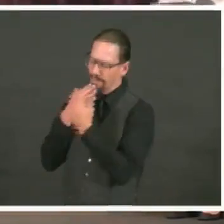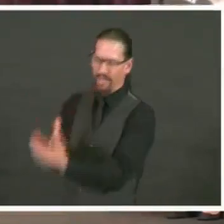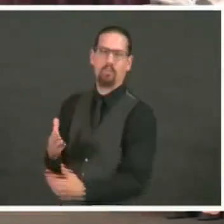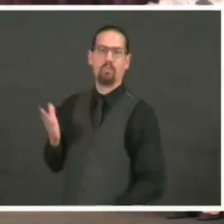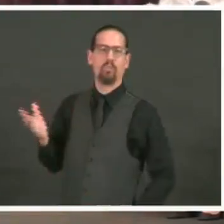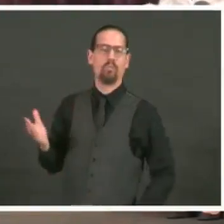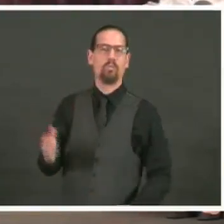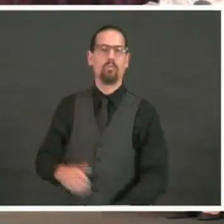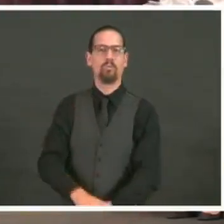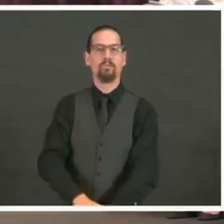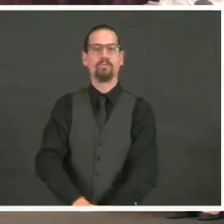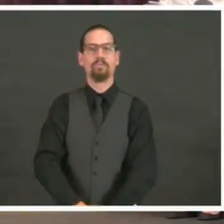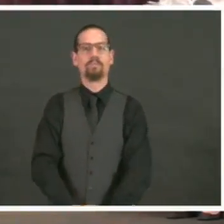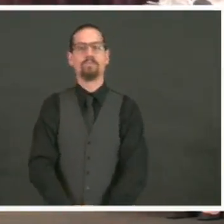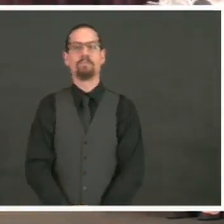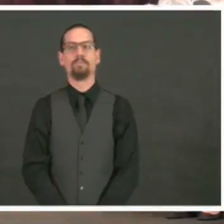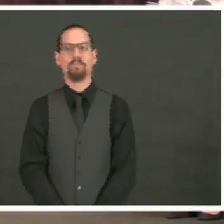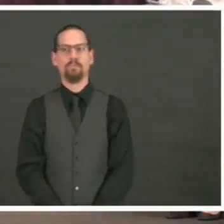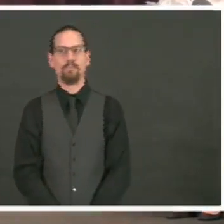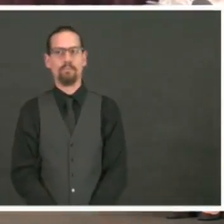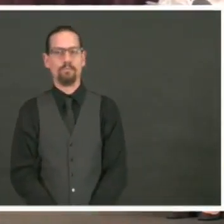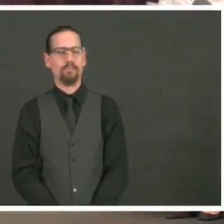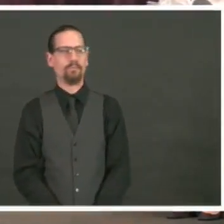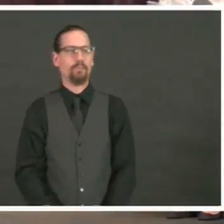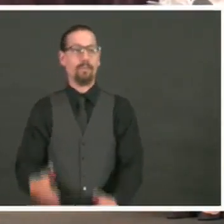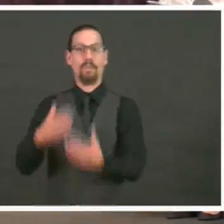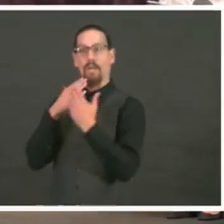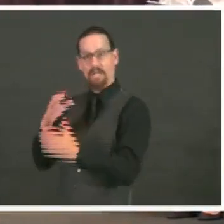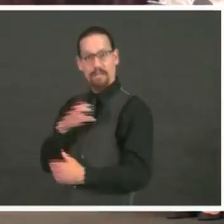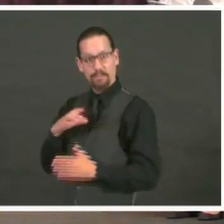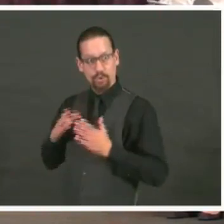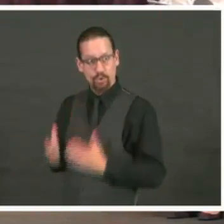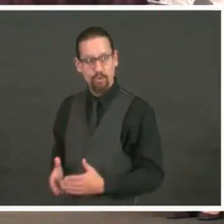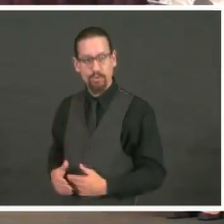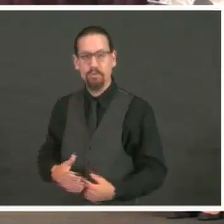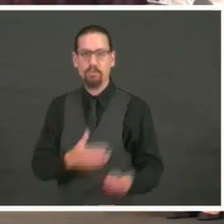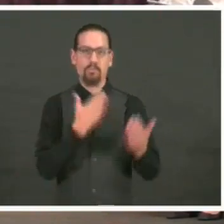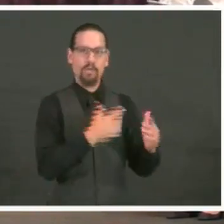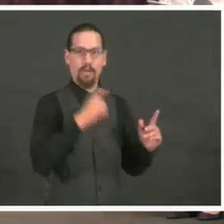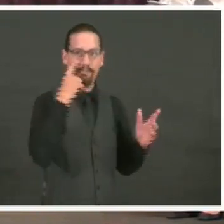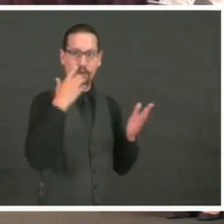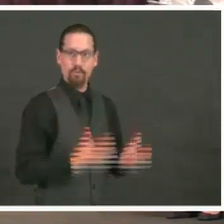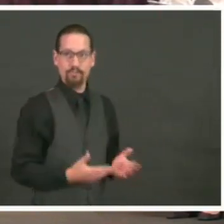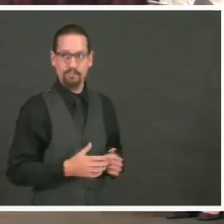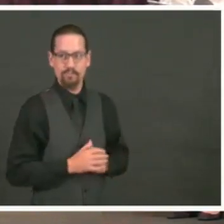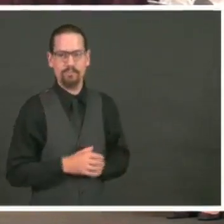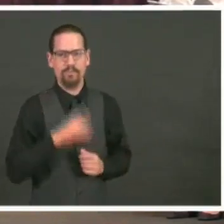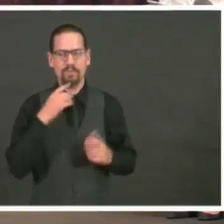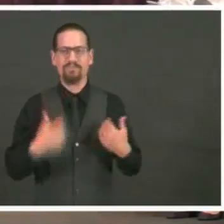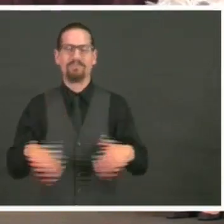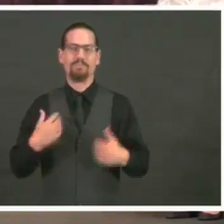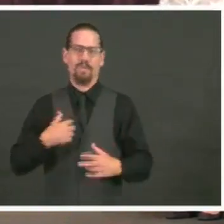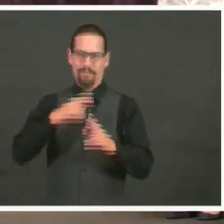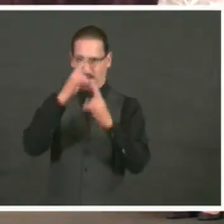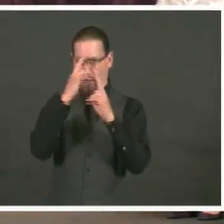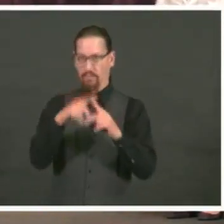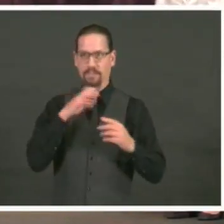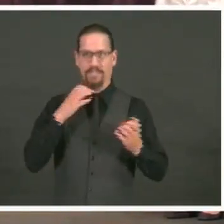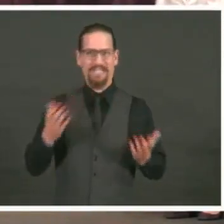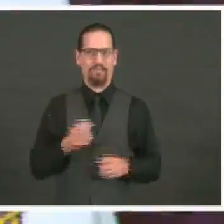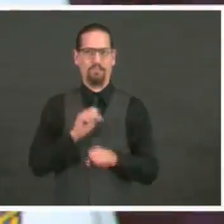Thank you, Commissioner. Thank you, Governor. I'm honored to join with you and with our teams in the work that's being